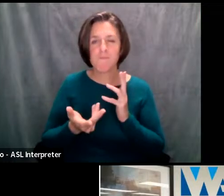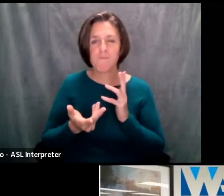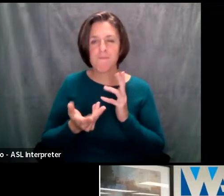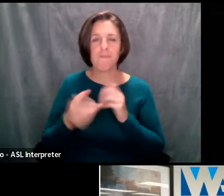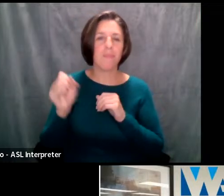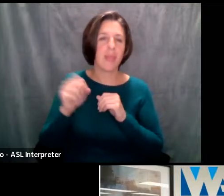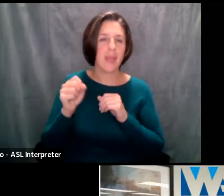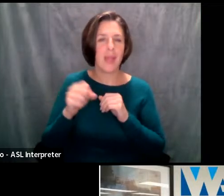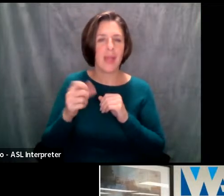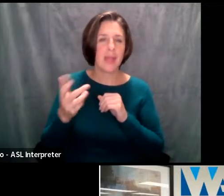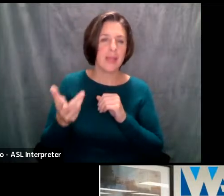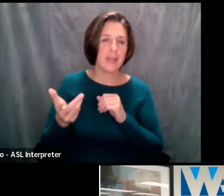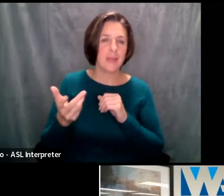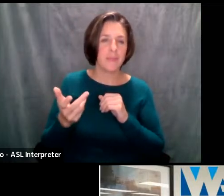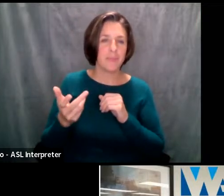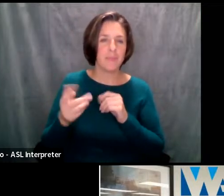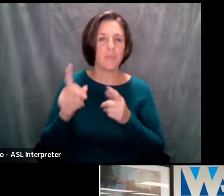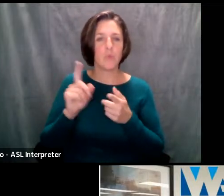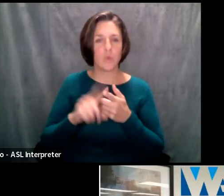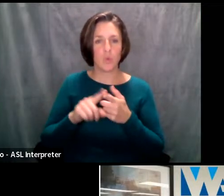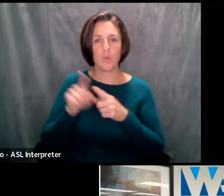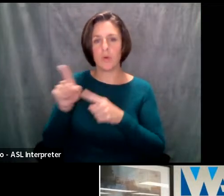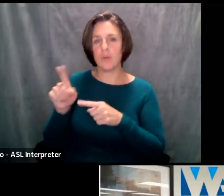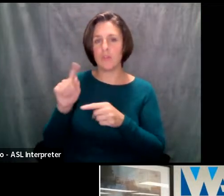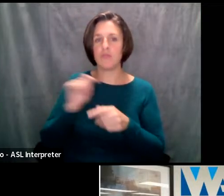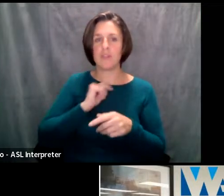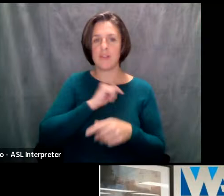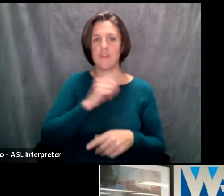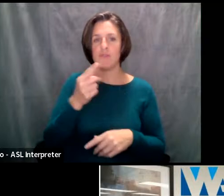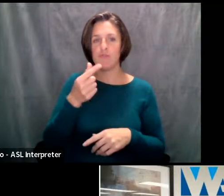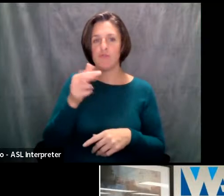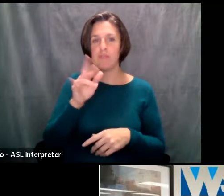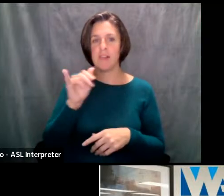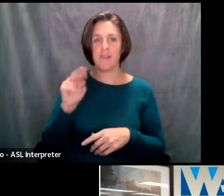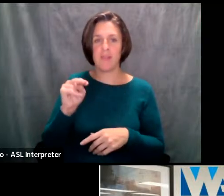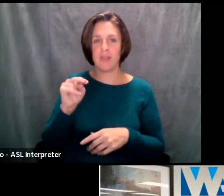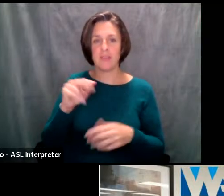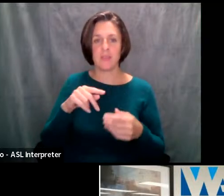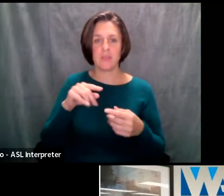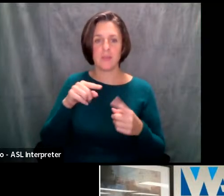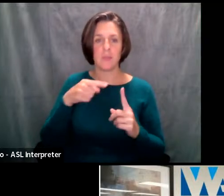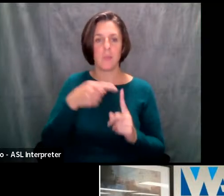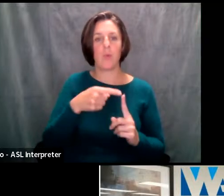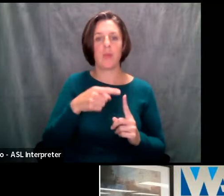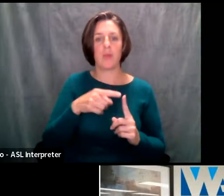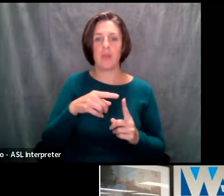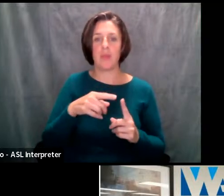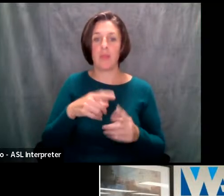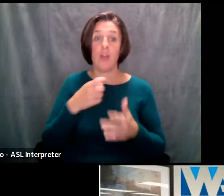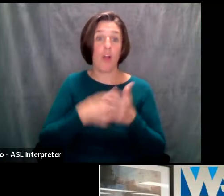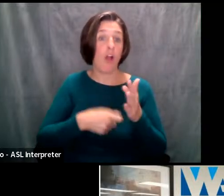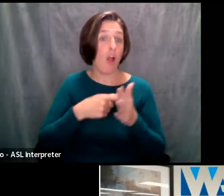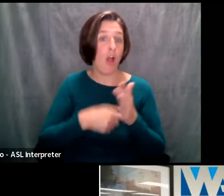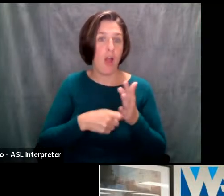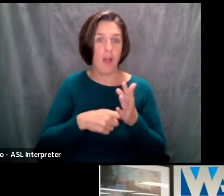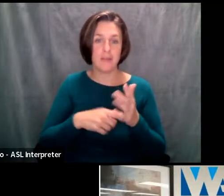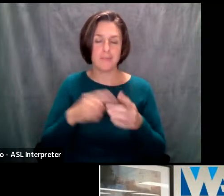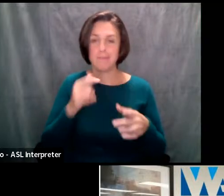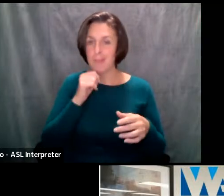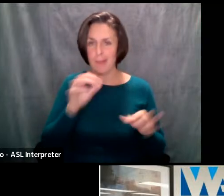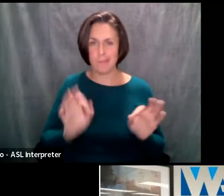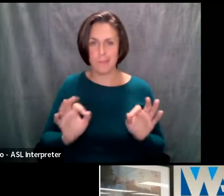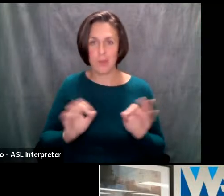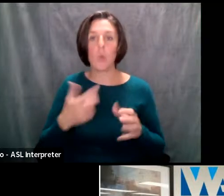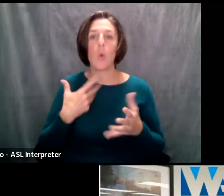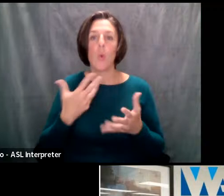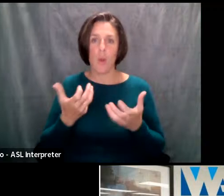yeah, I mean, to Trustee Griffin's point, the cost is not insignificant. So we want to get the most bang for our